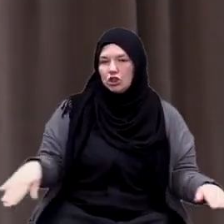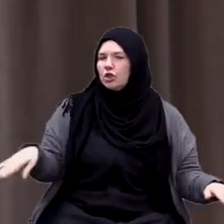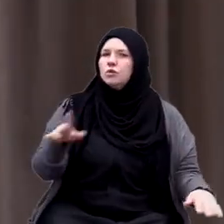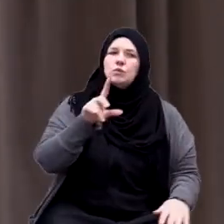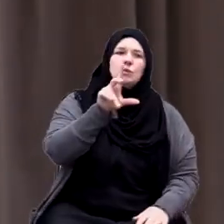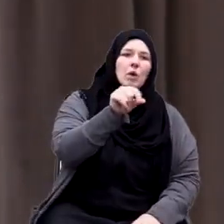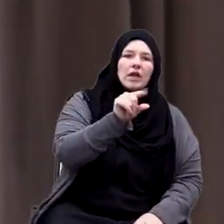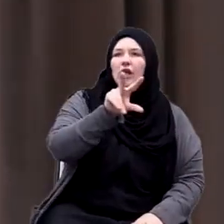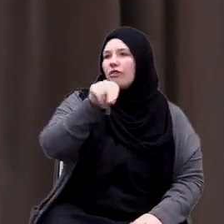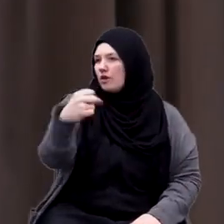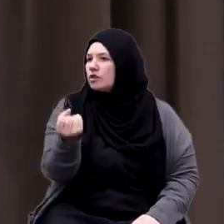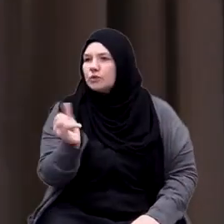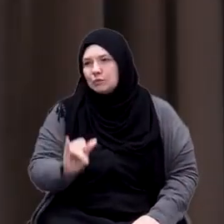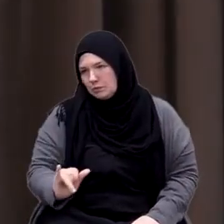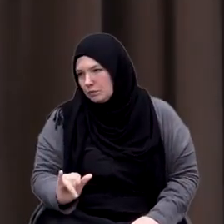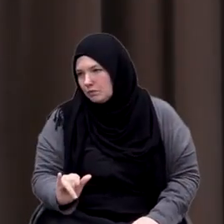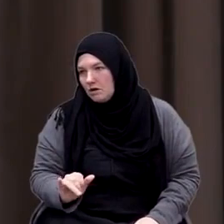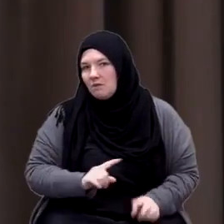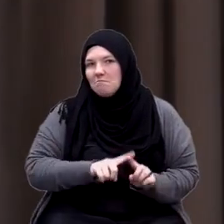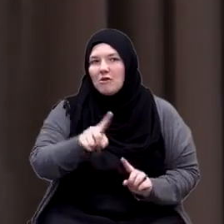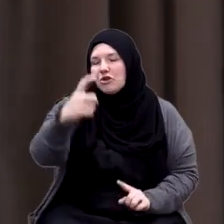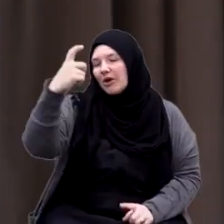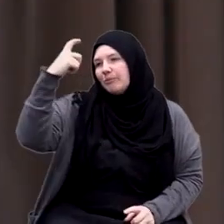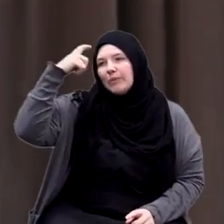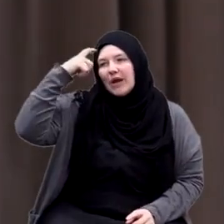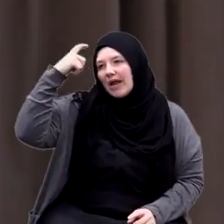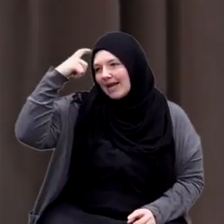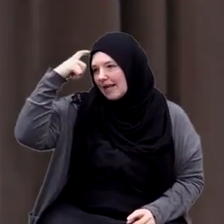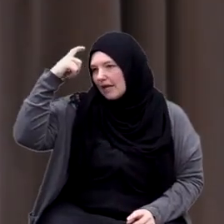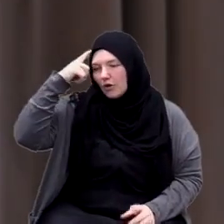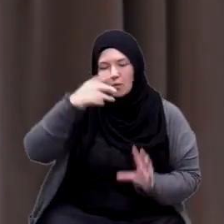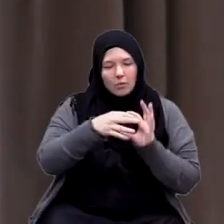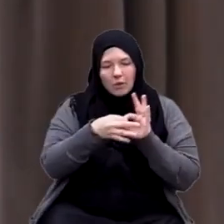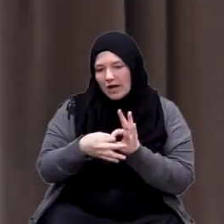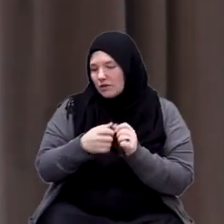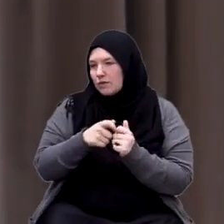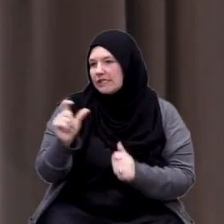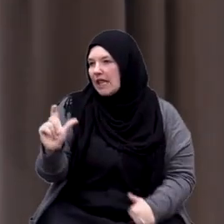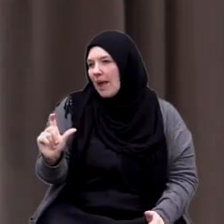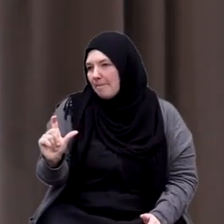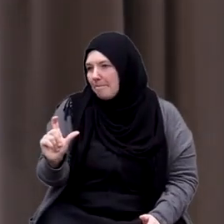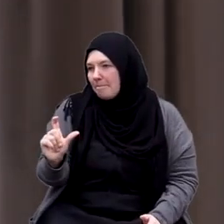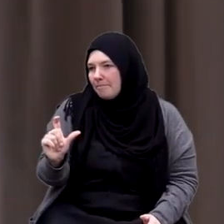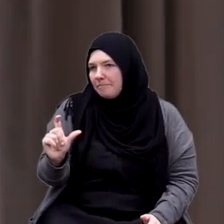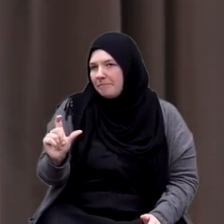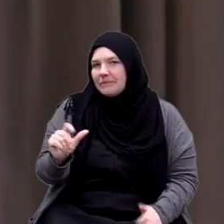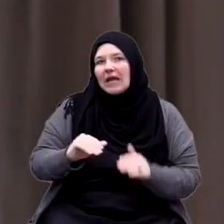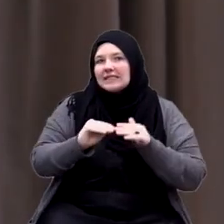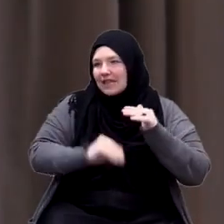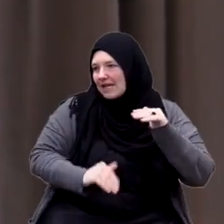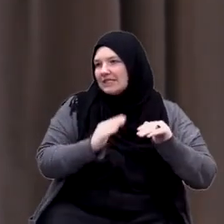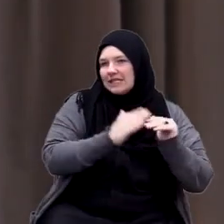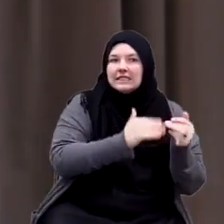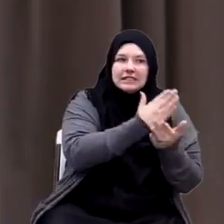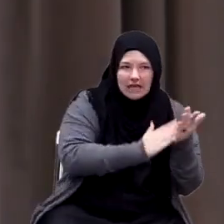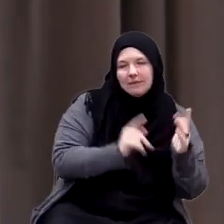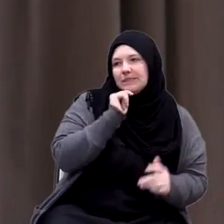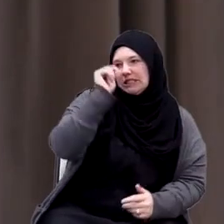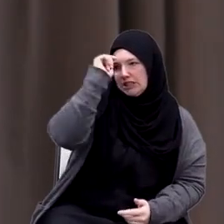and 30s. But their brain power when it comes to Islam is less than a teenager.